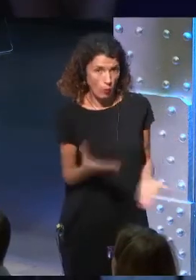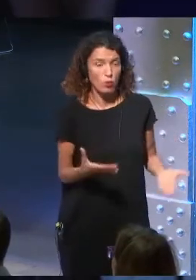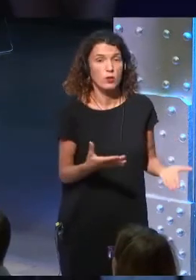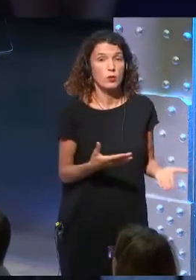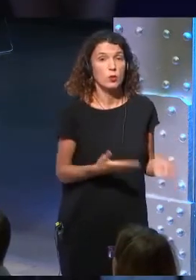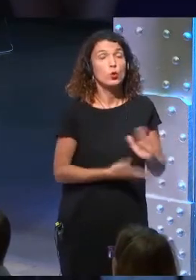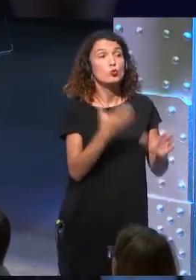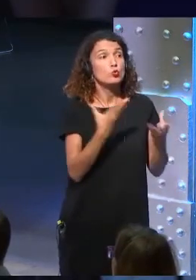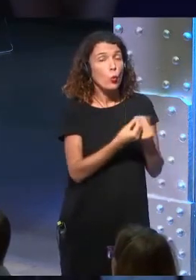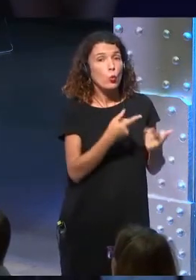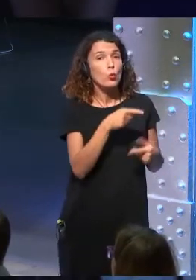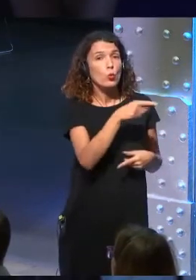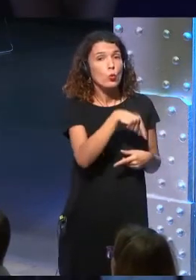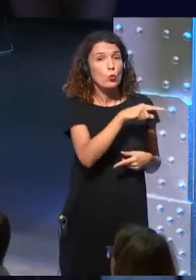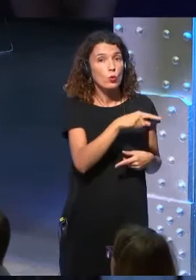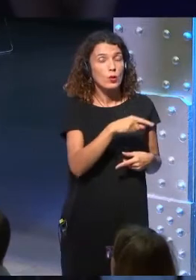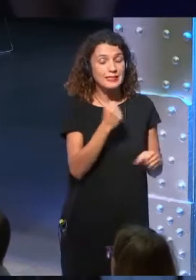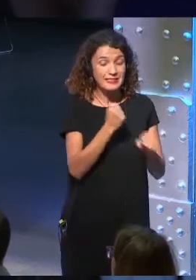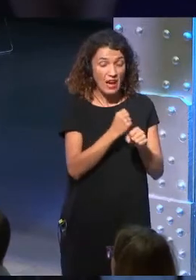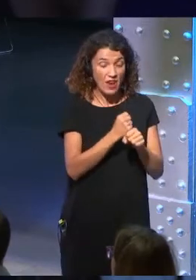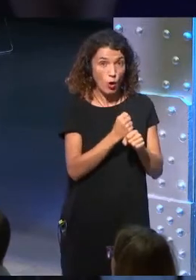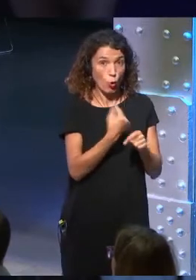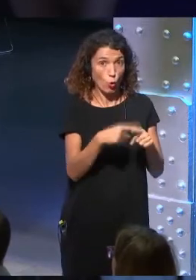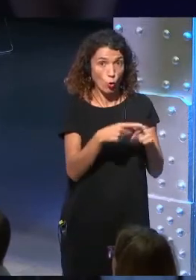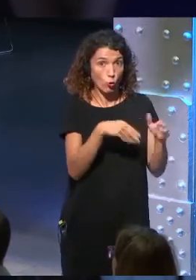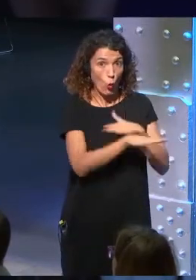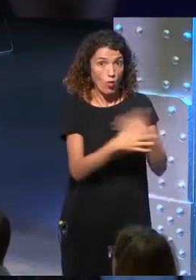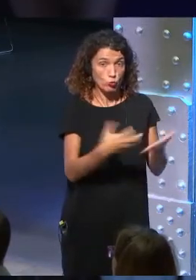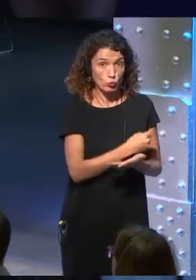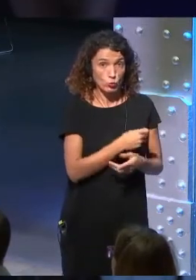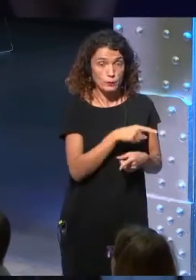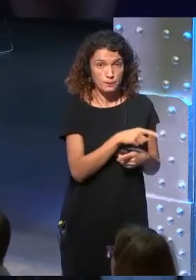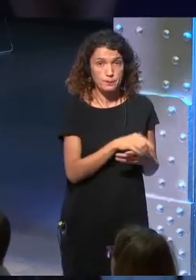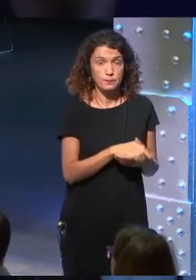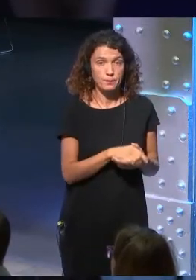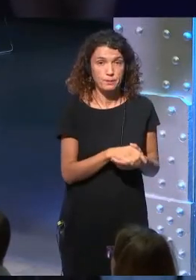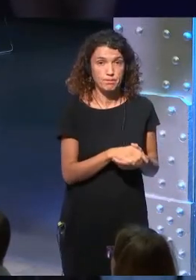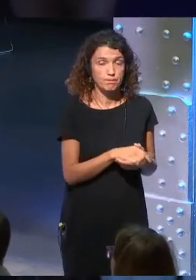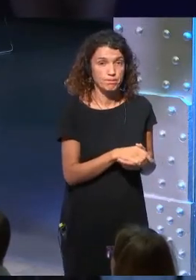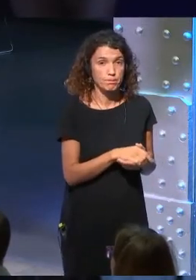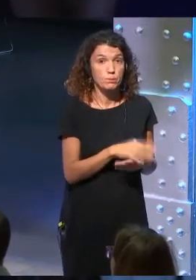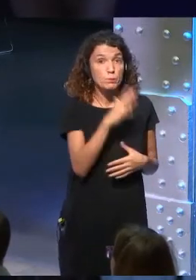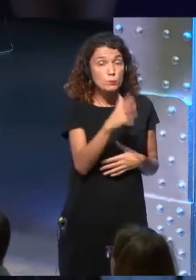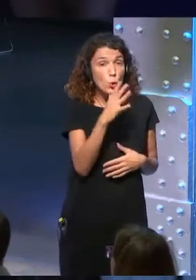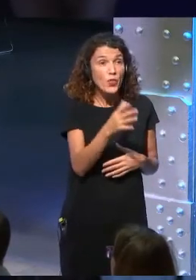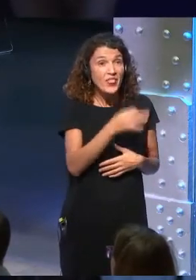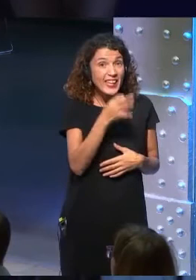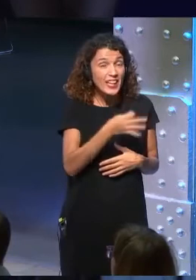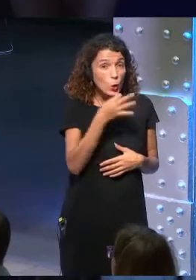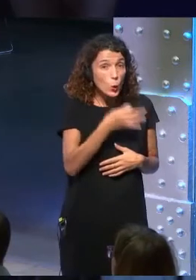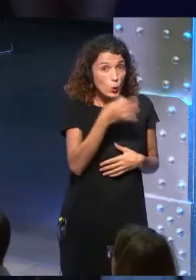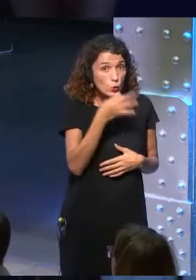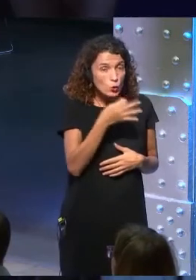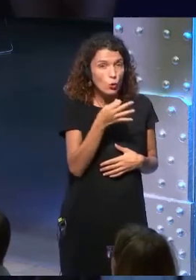work, the loom and the distaff. Speech will be the business of men,